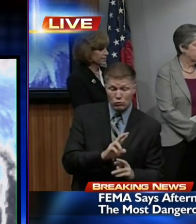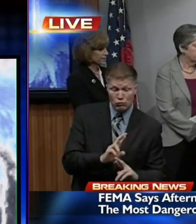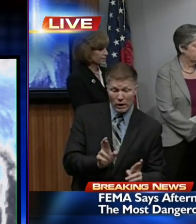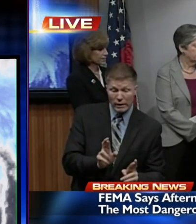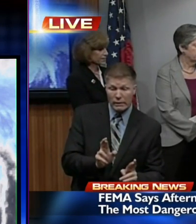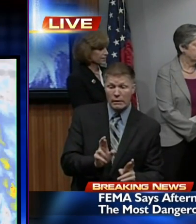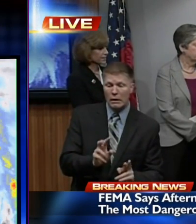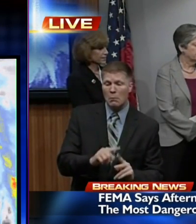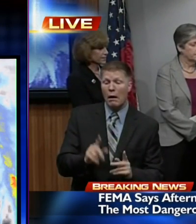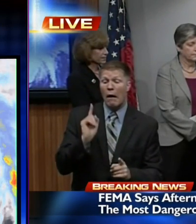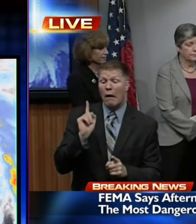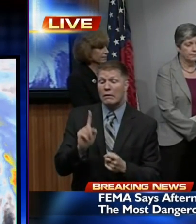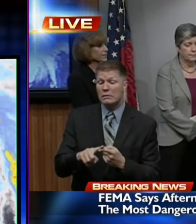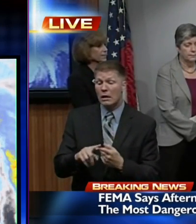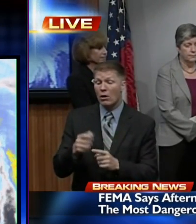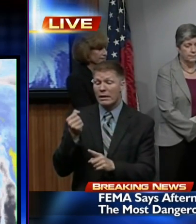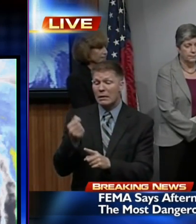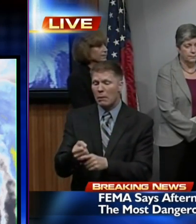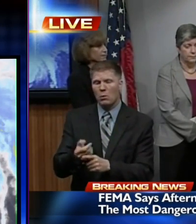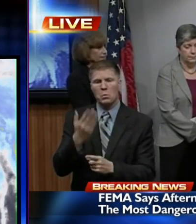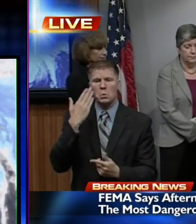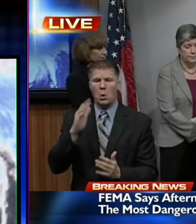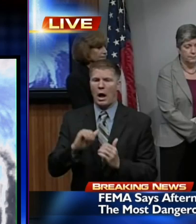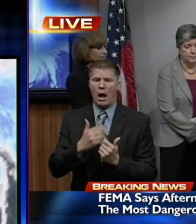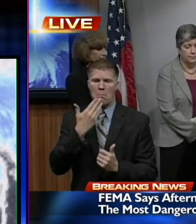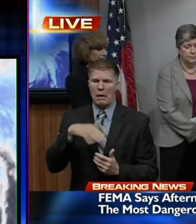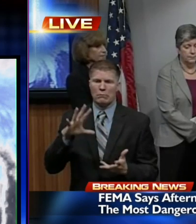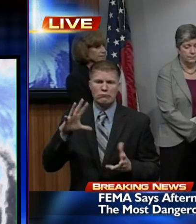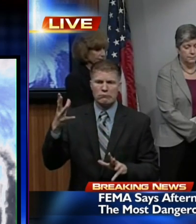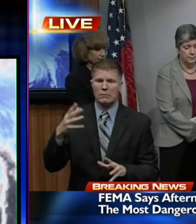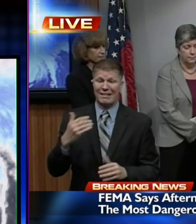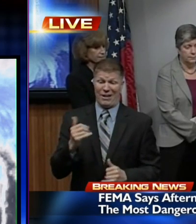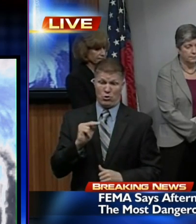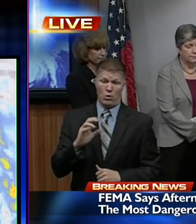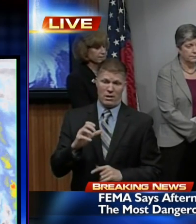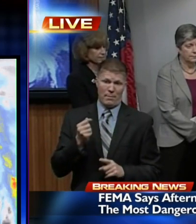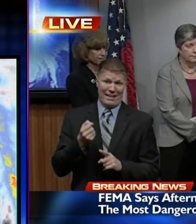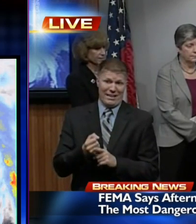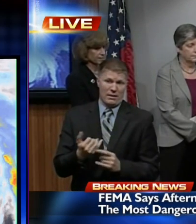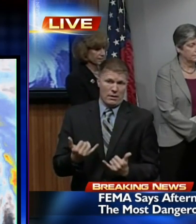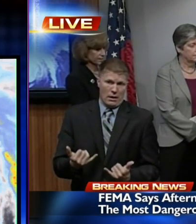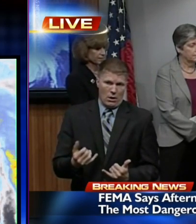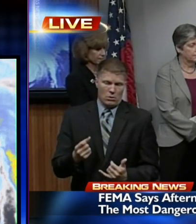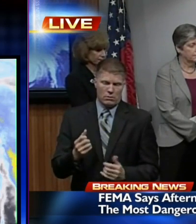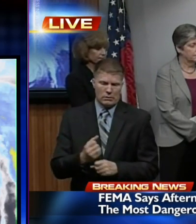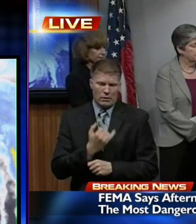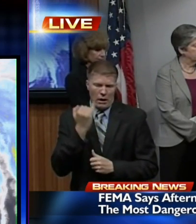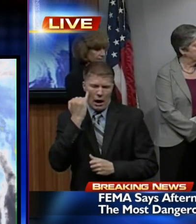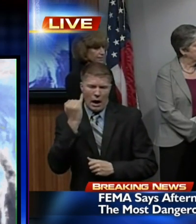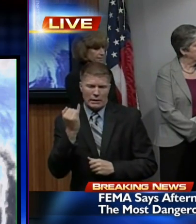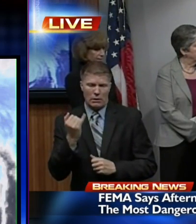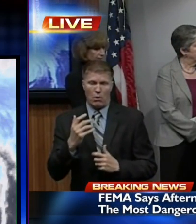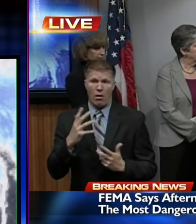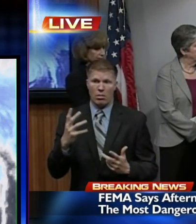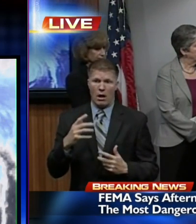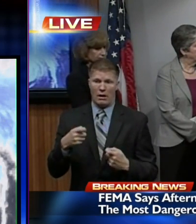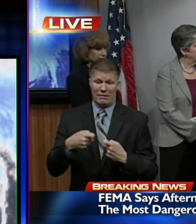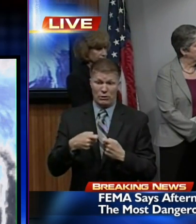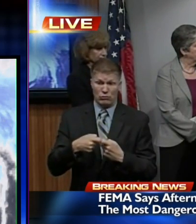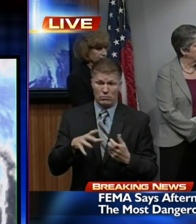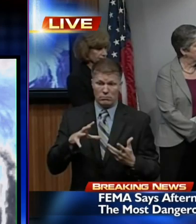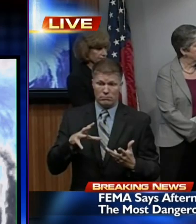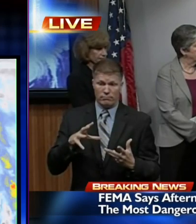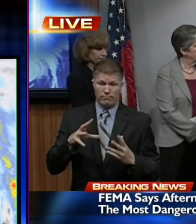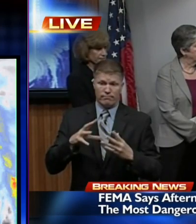going to know how bad areas are being hit. And again, North Carolina is being hit now, so we're getting some idea with large-scale power outages that there will